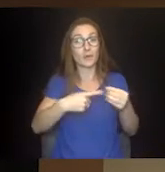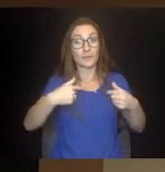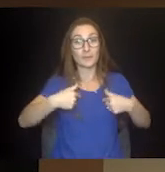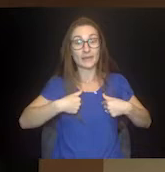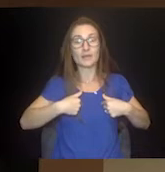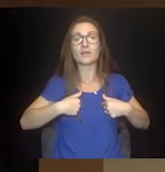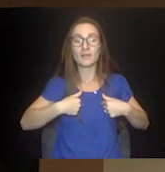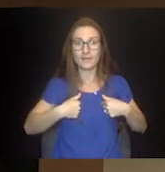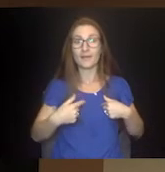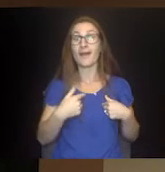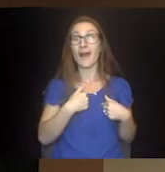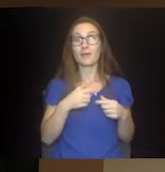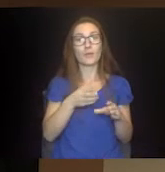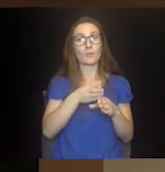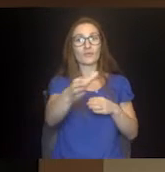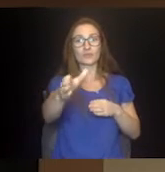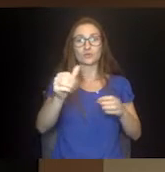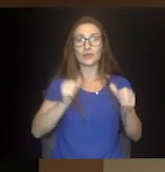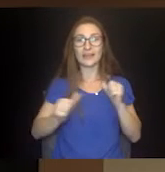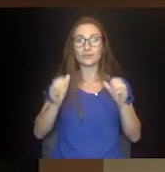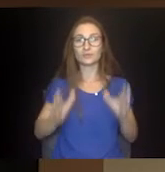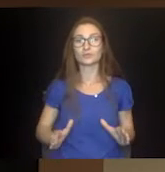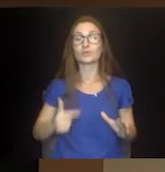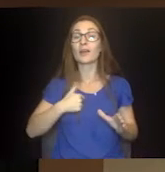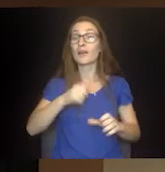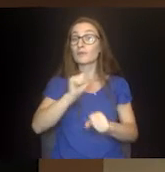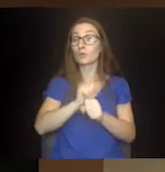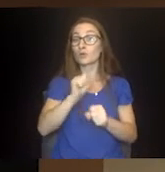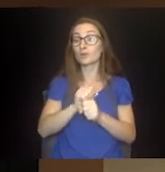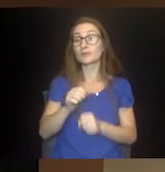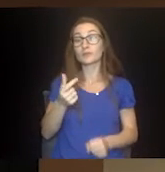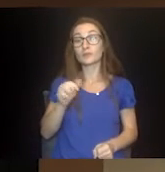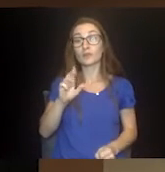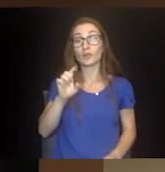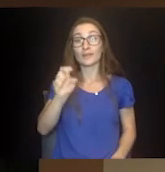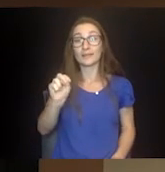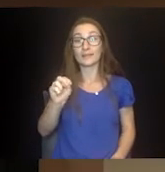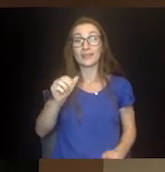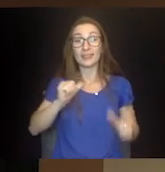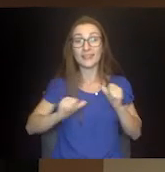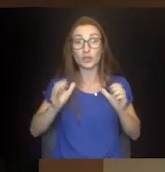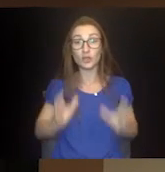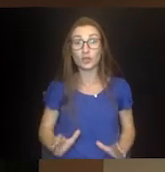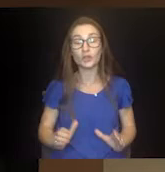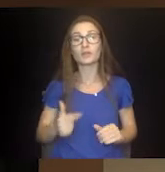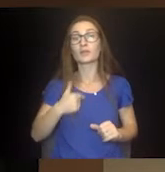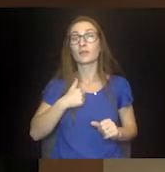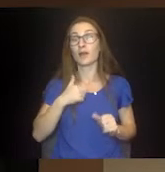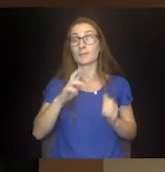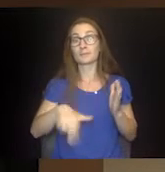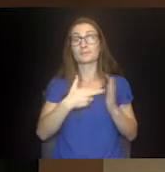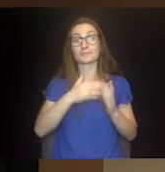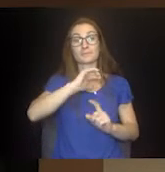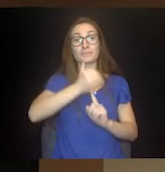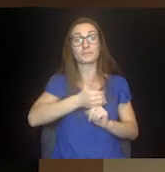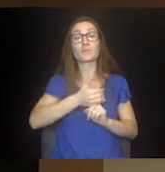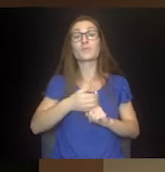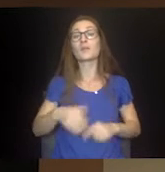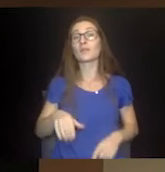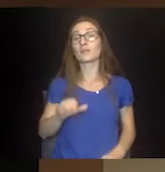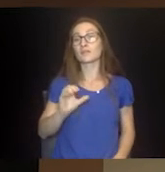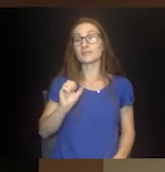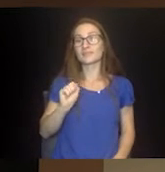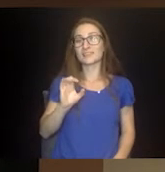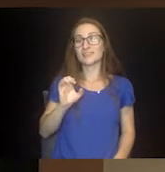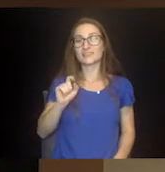One interesting thing about me is that I am actually a professional actor. I have worked at the Garden Theater, which is a professional theater. I played